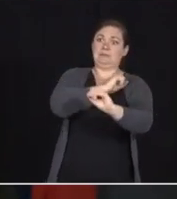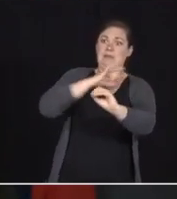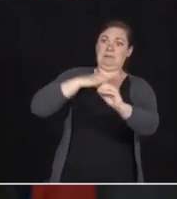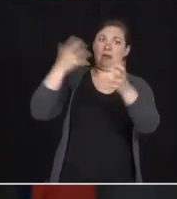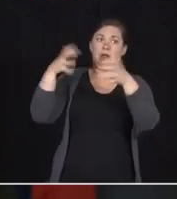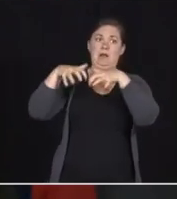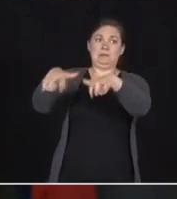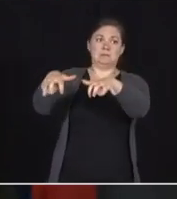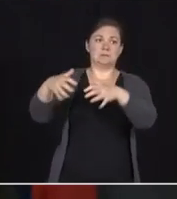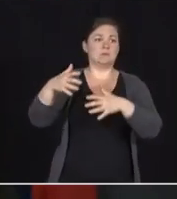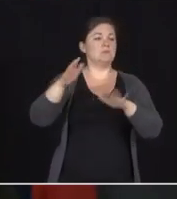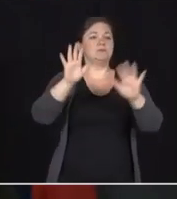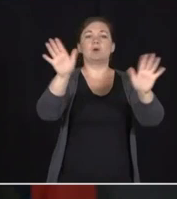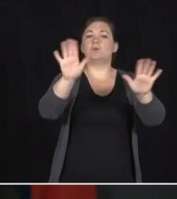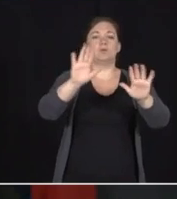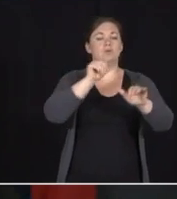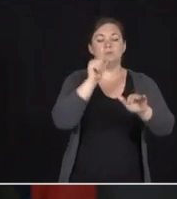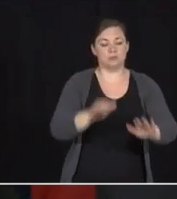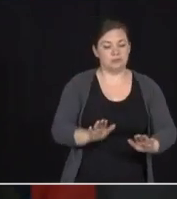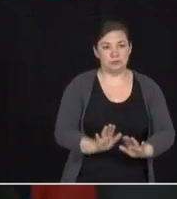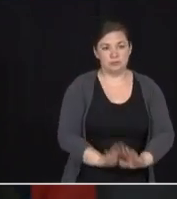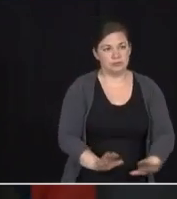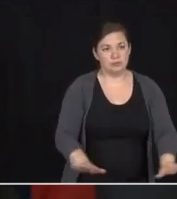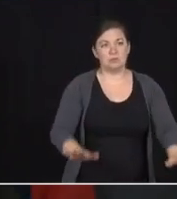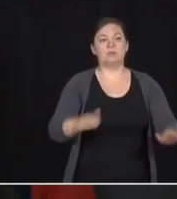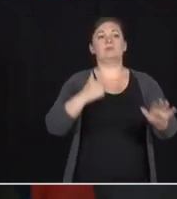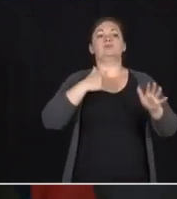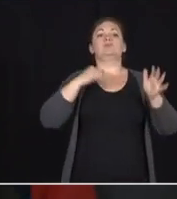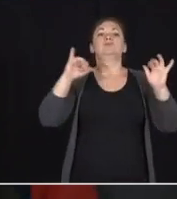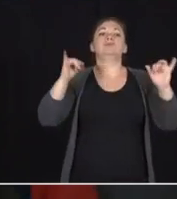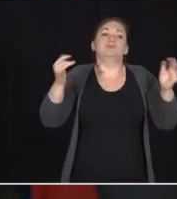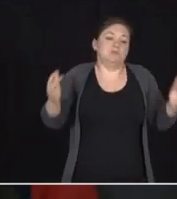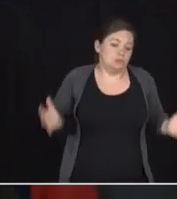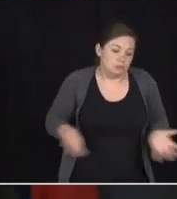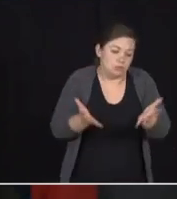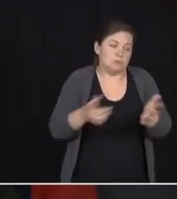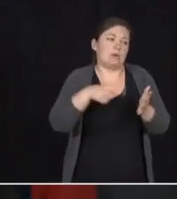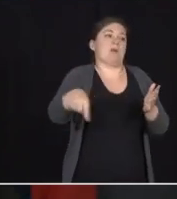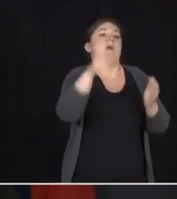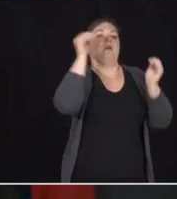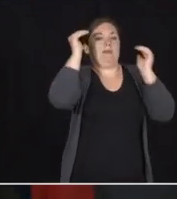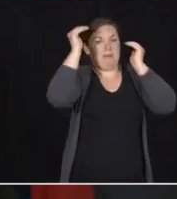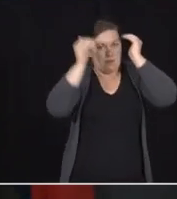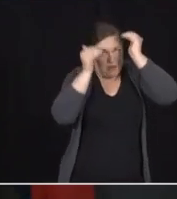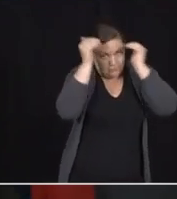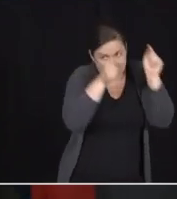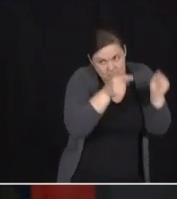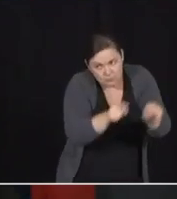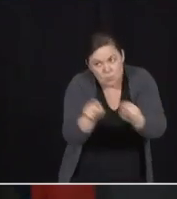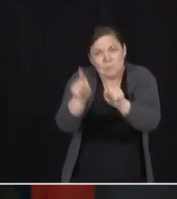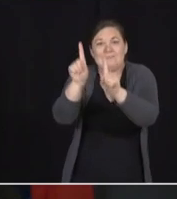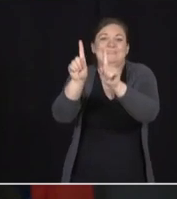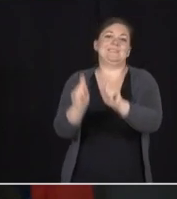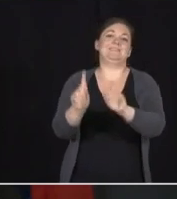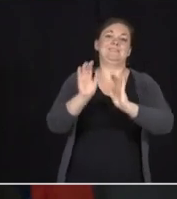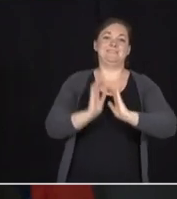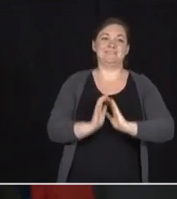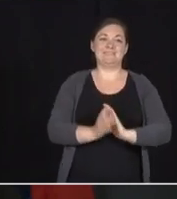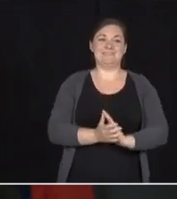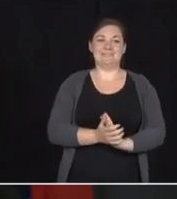the kids, but I've really encouraged the adults to go there, and I'm very grateful